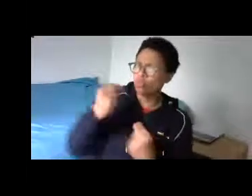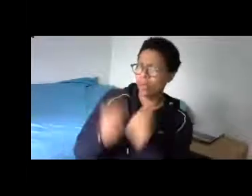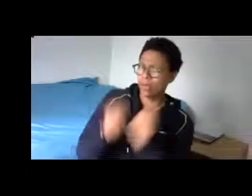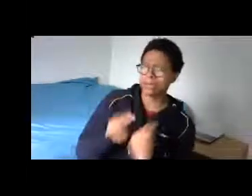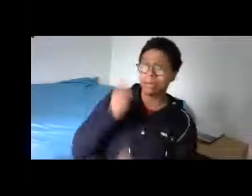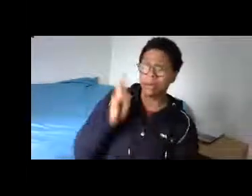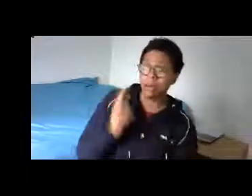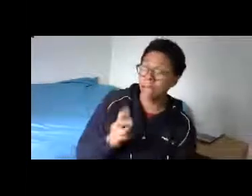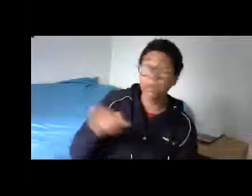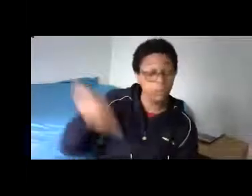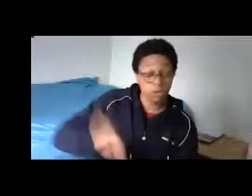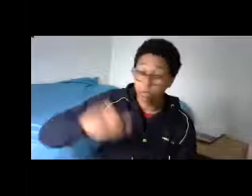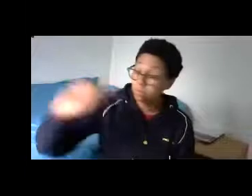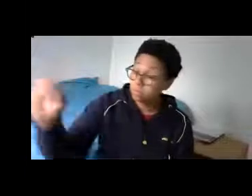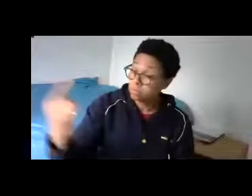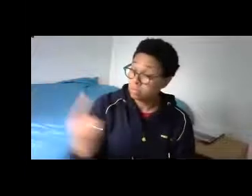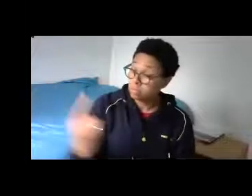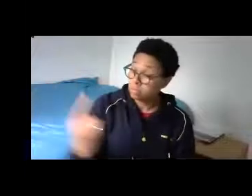should